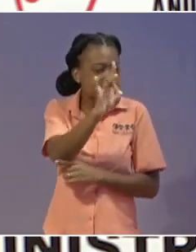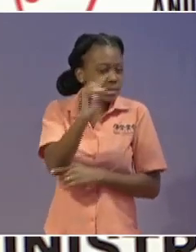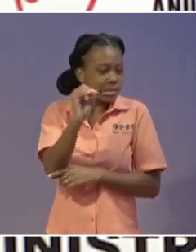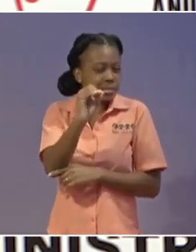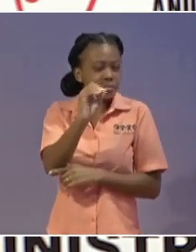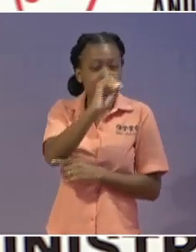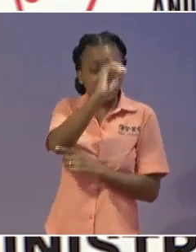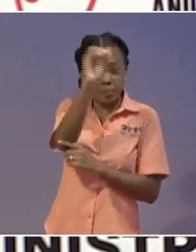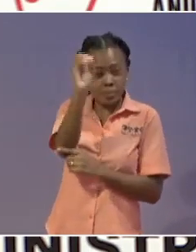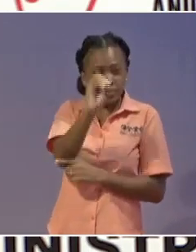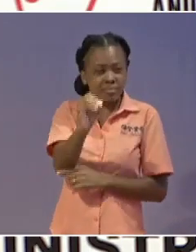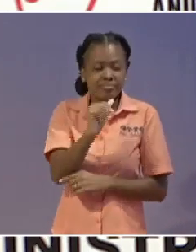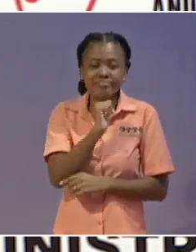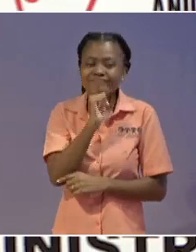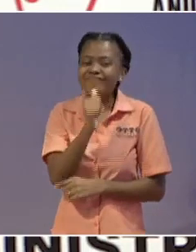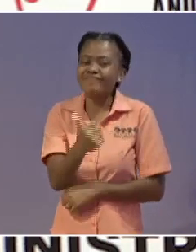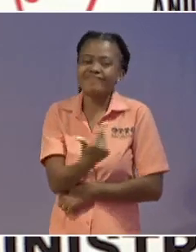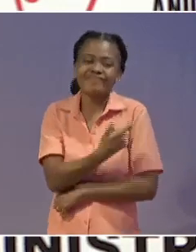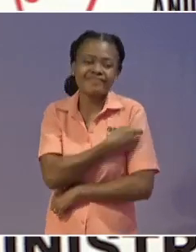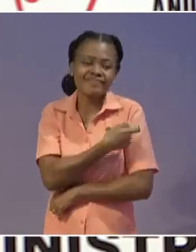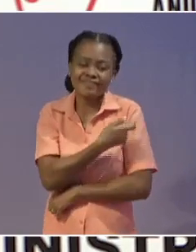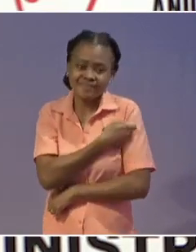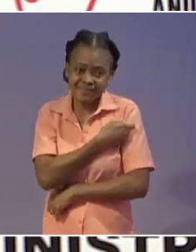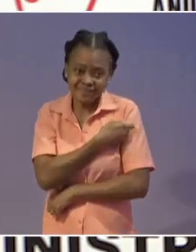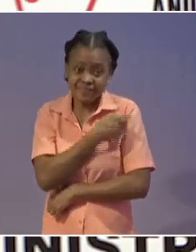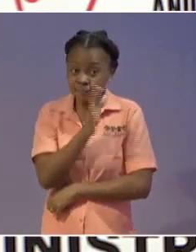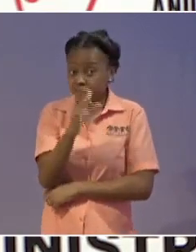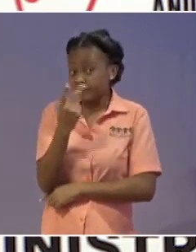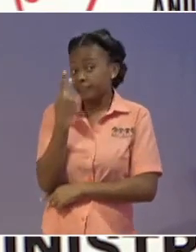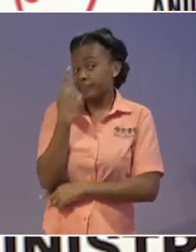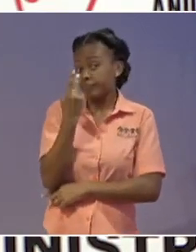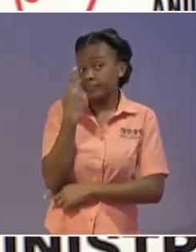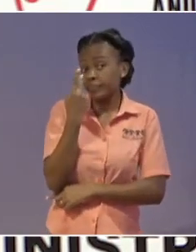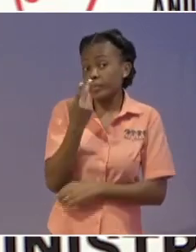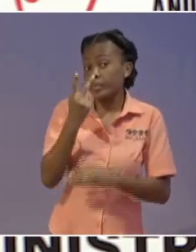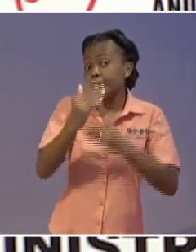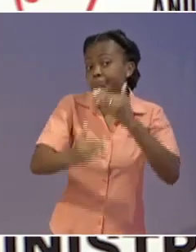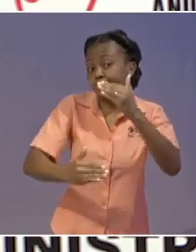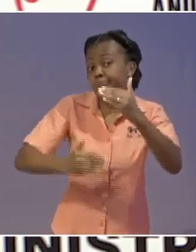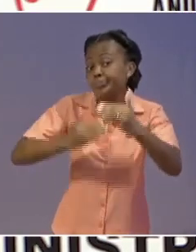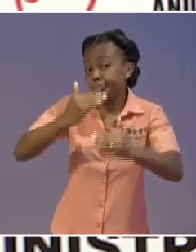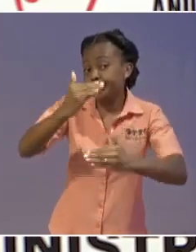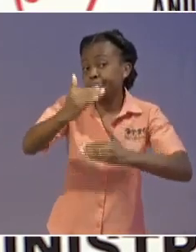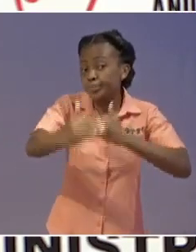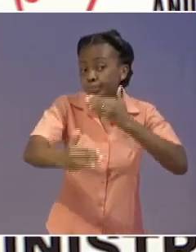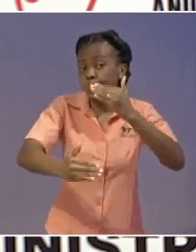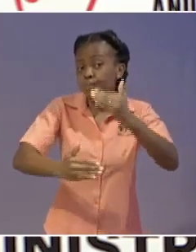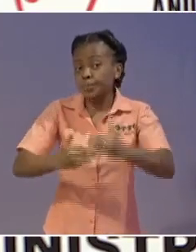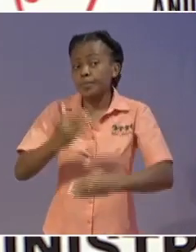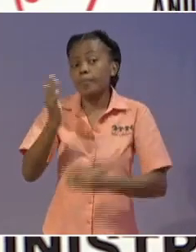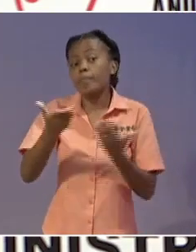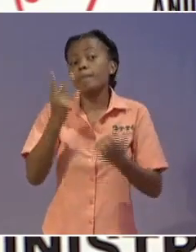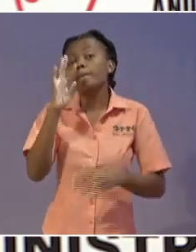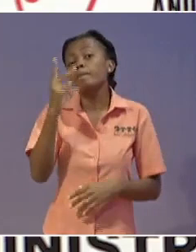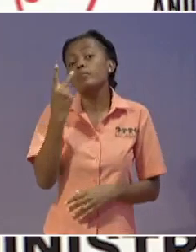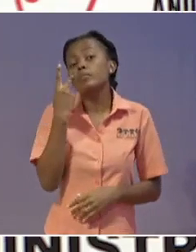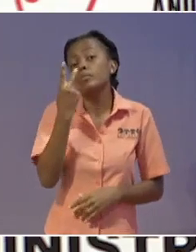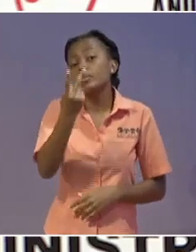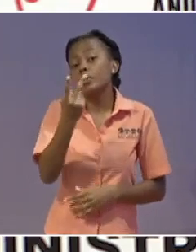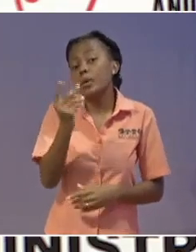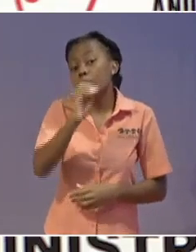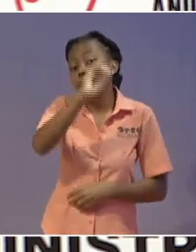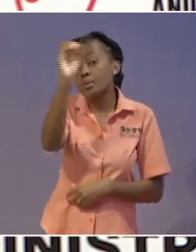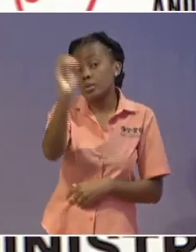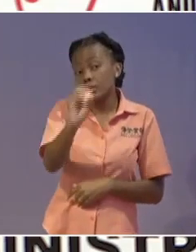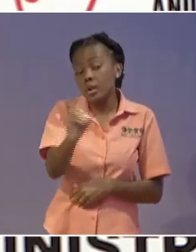time. At any given time during that period, you would find that percentage would vary. I think what you're trying to suggest is